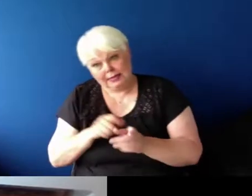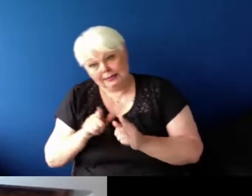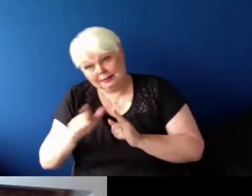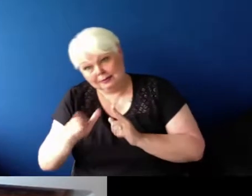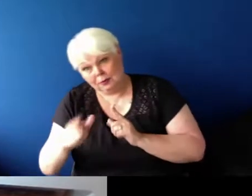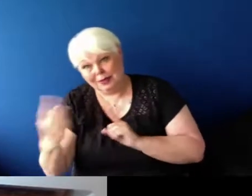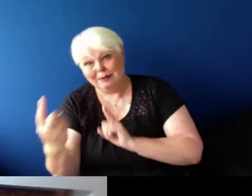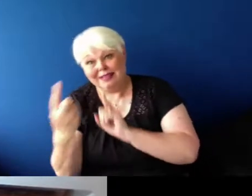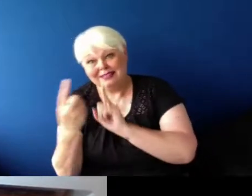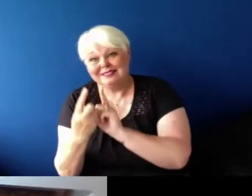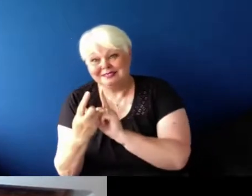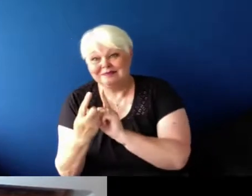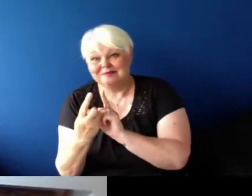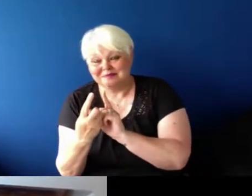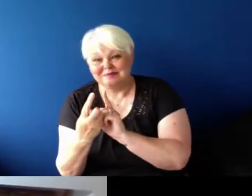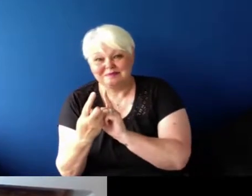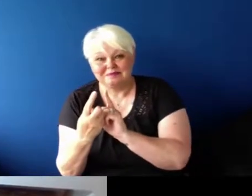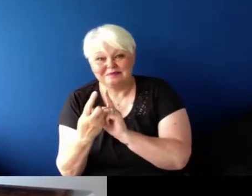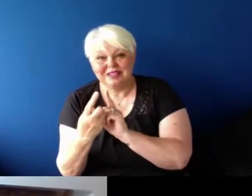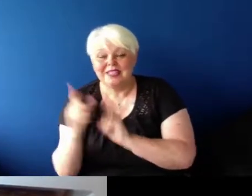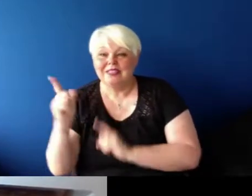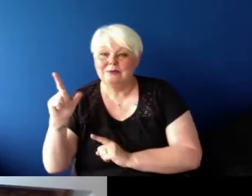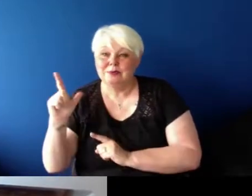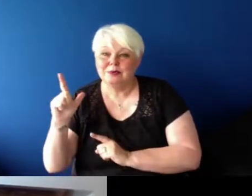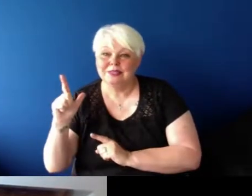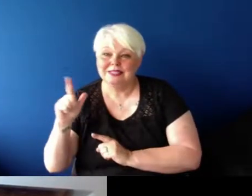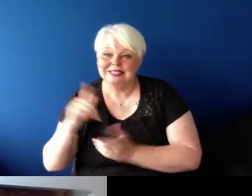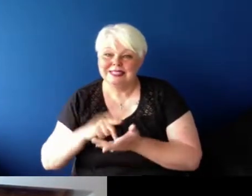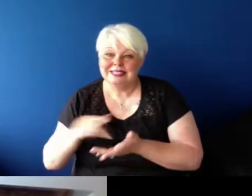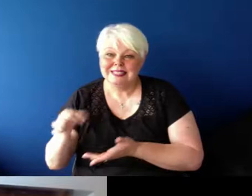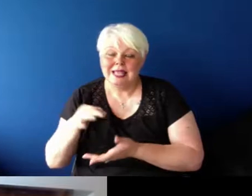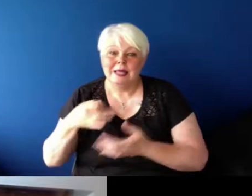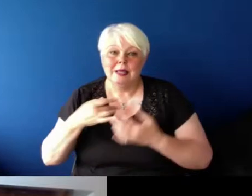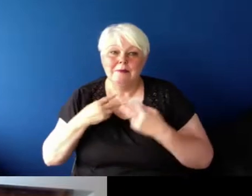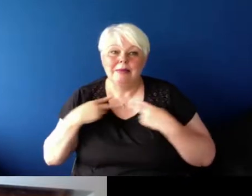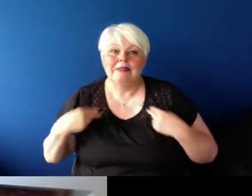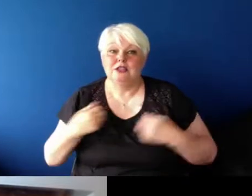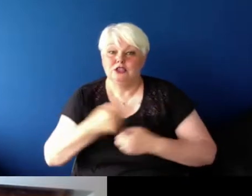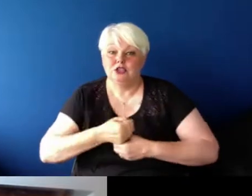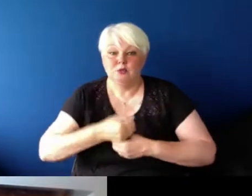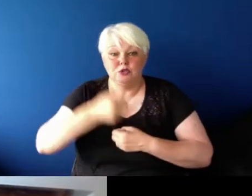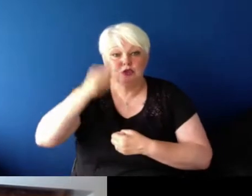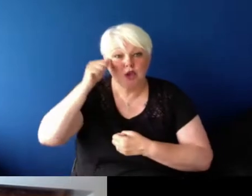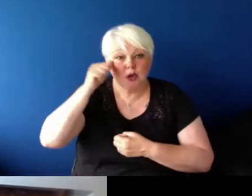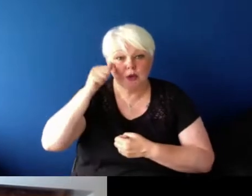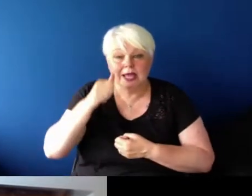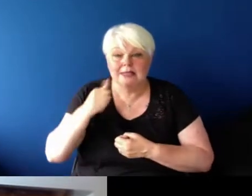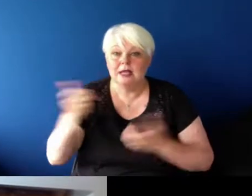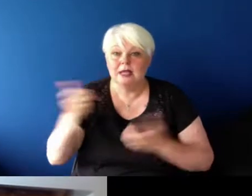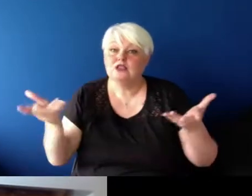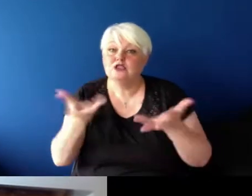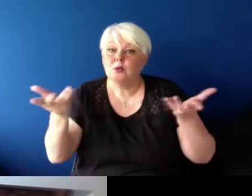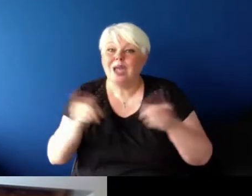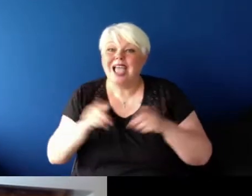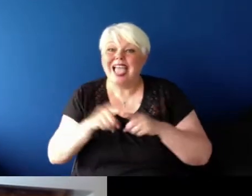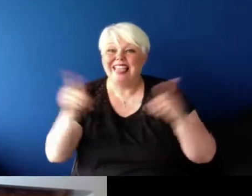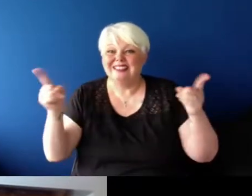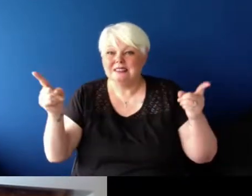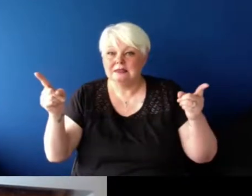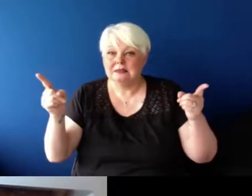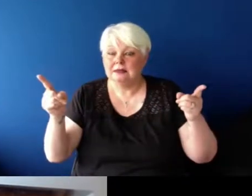met at the Liverpool city centre Methodist Church, was known unconventionally as Somewhere Else. And it's over